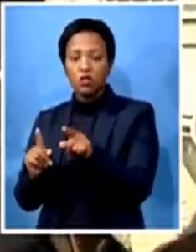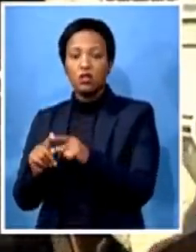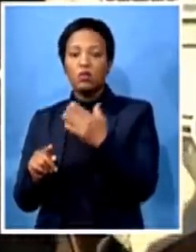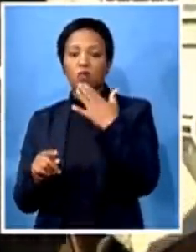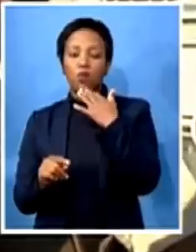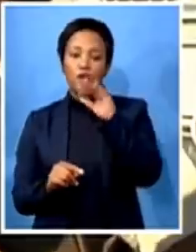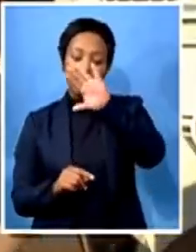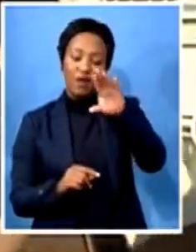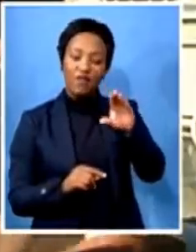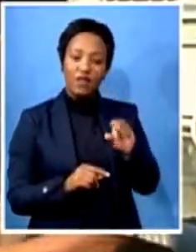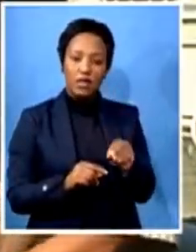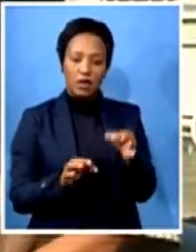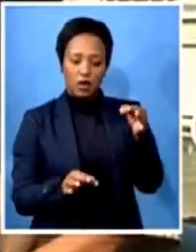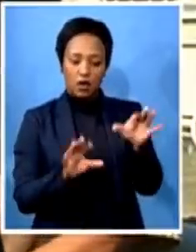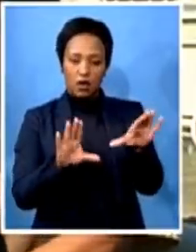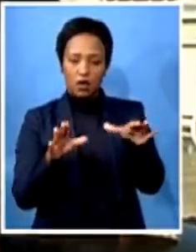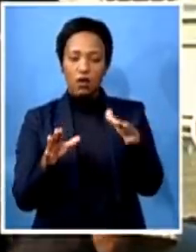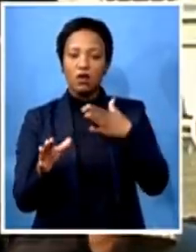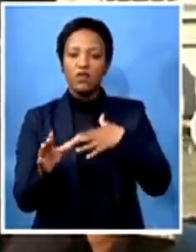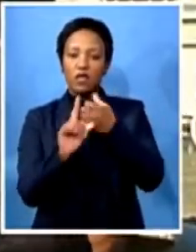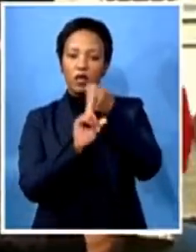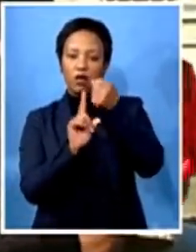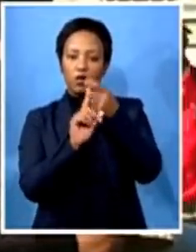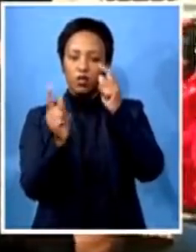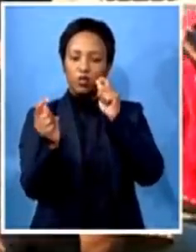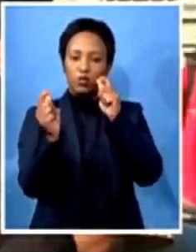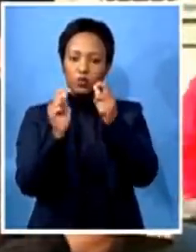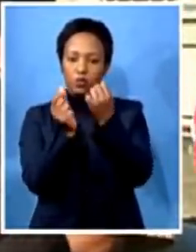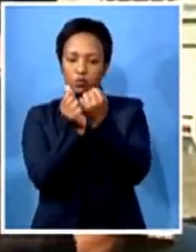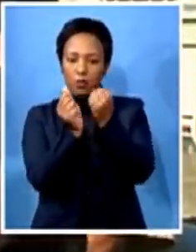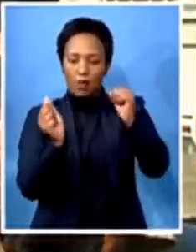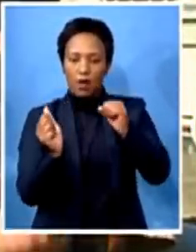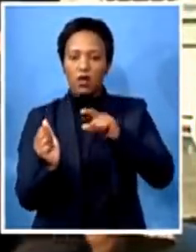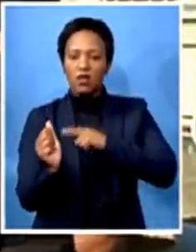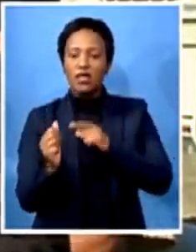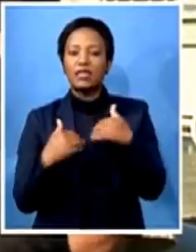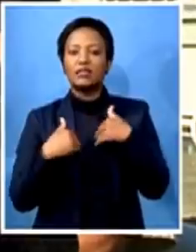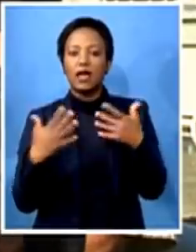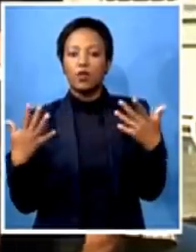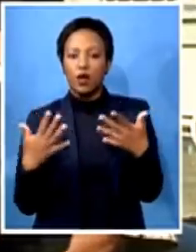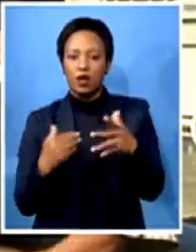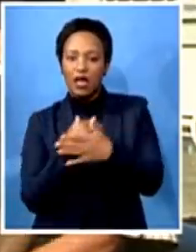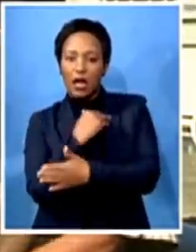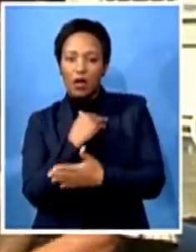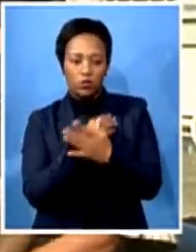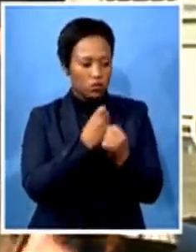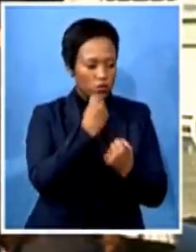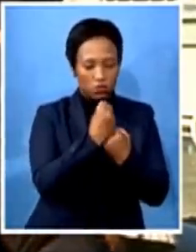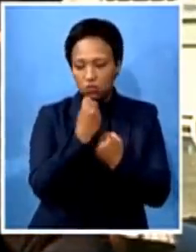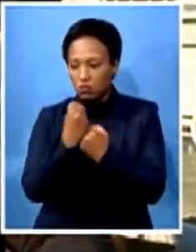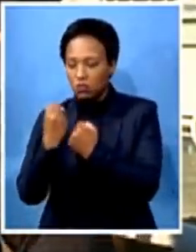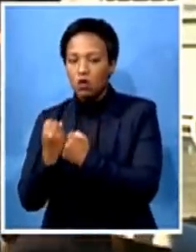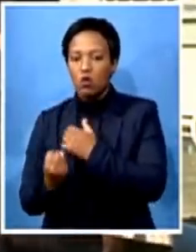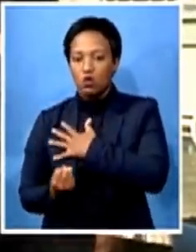countries, they started on solidarity. We know even the Nelson Mandela went as far as